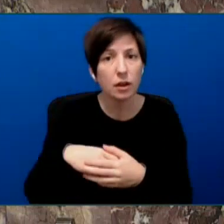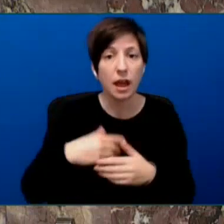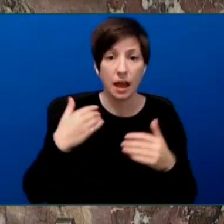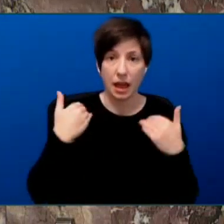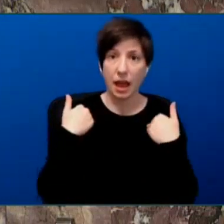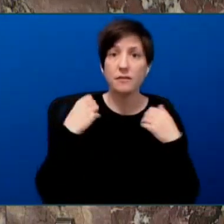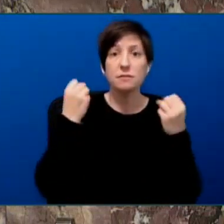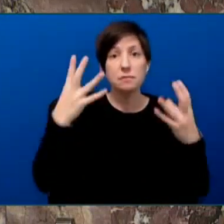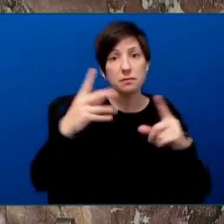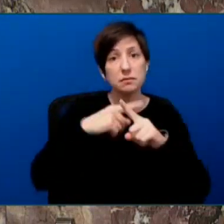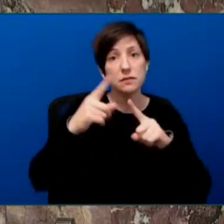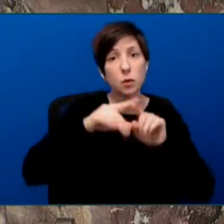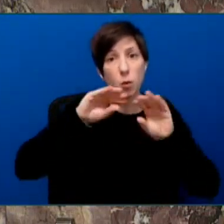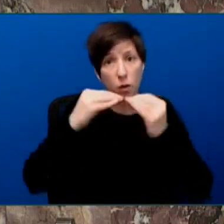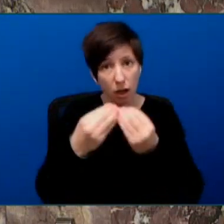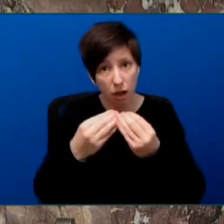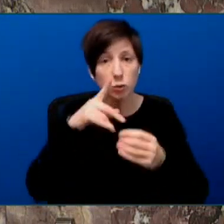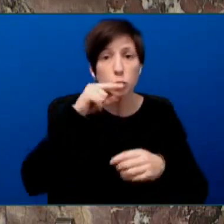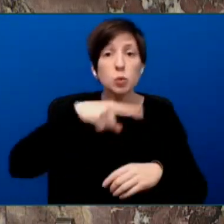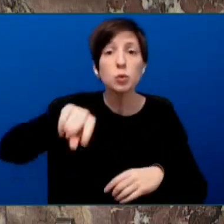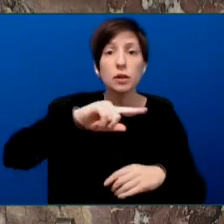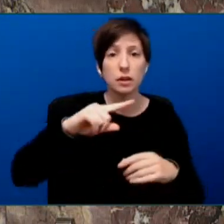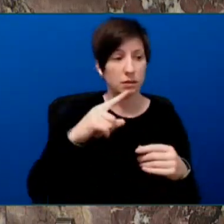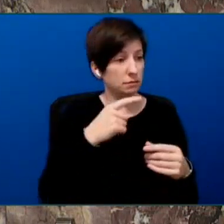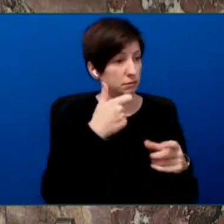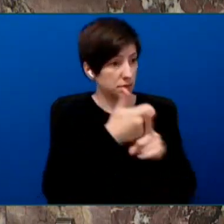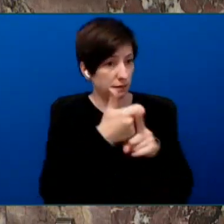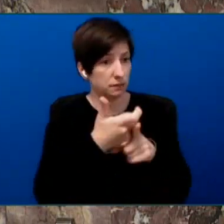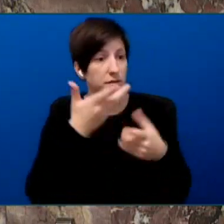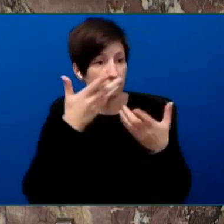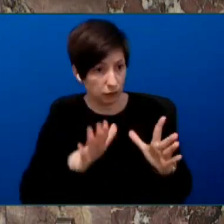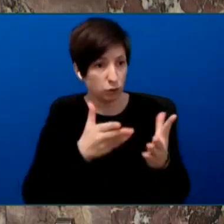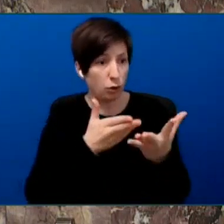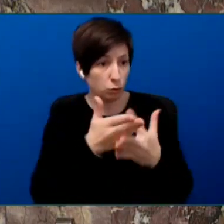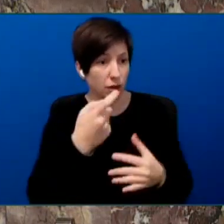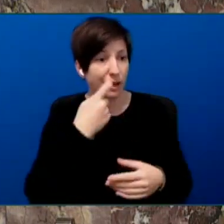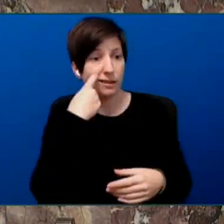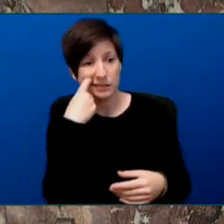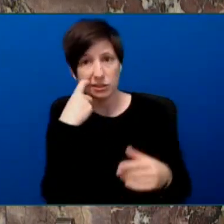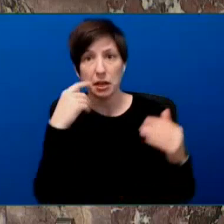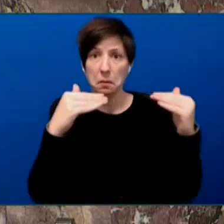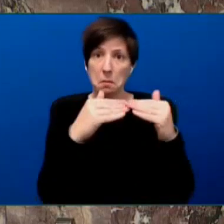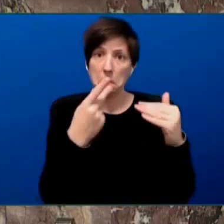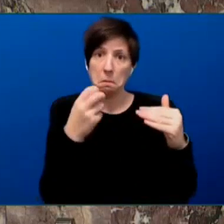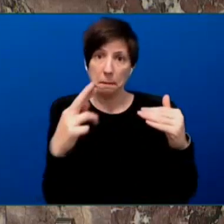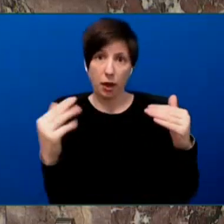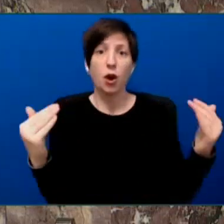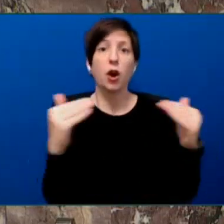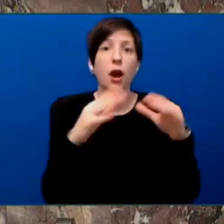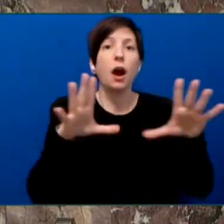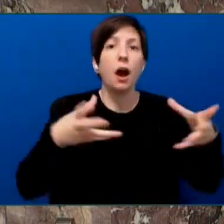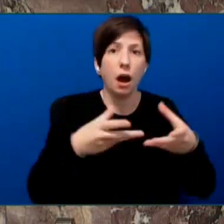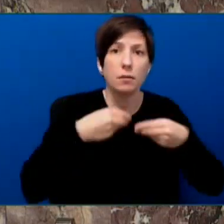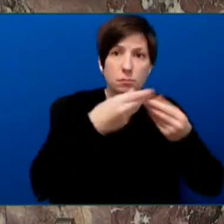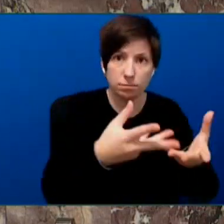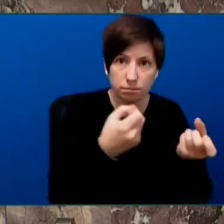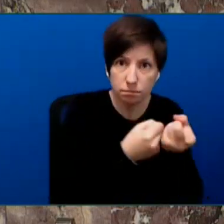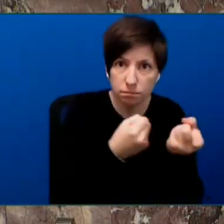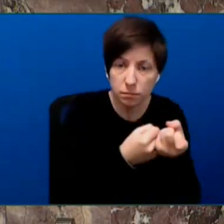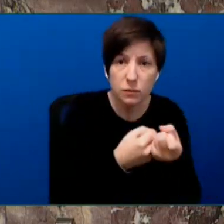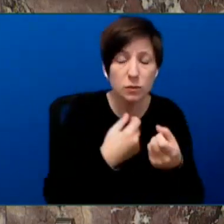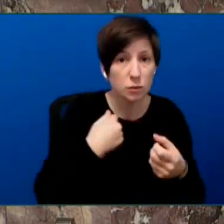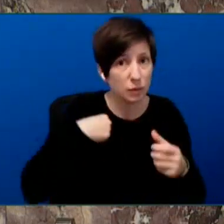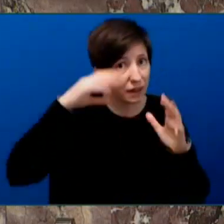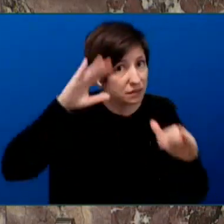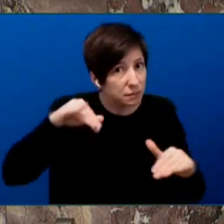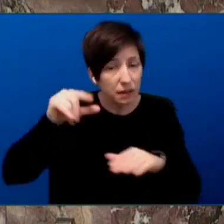of the continuum of services that we provide. And having said that, of course, we absolutely expect that, that government's